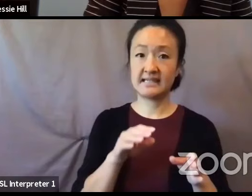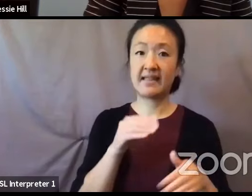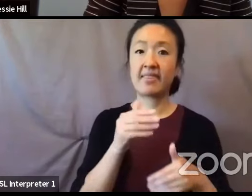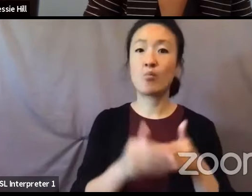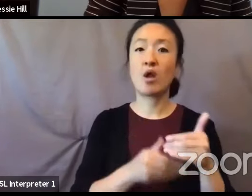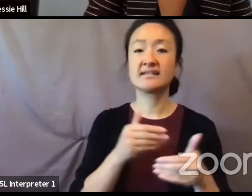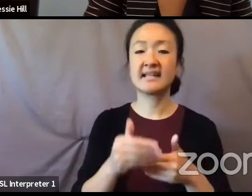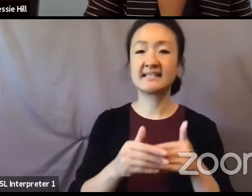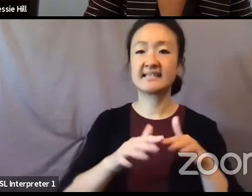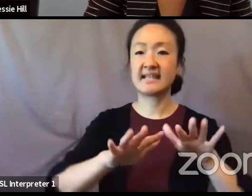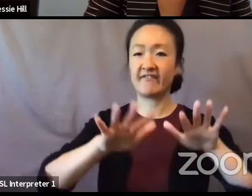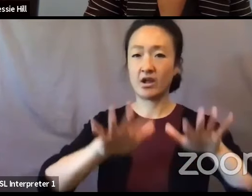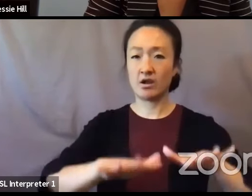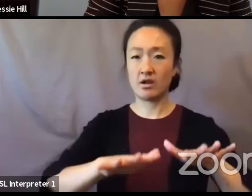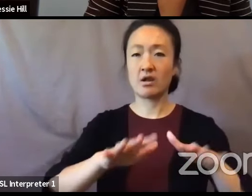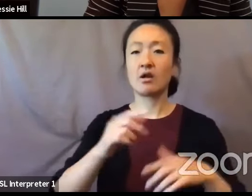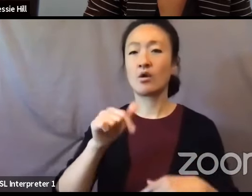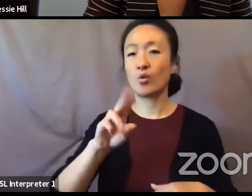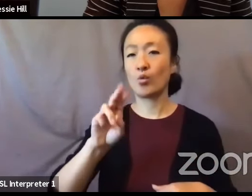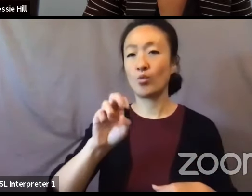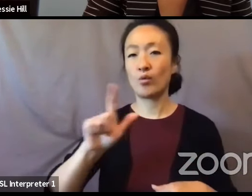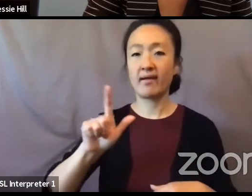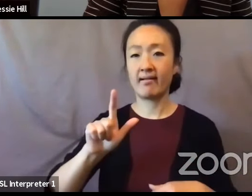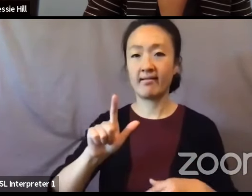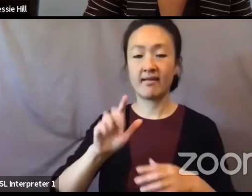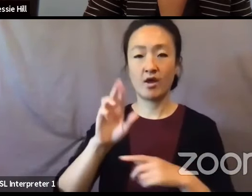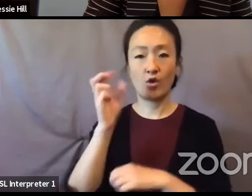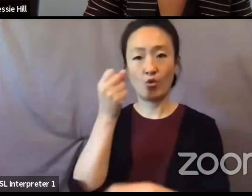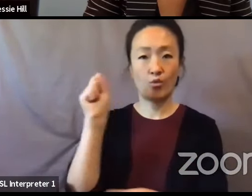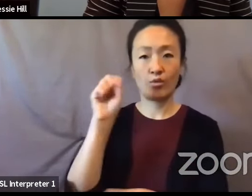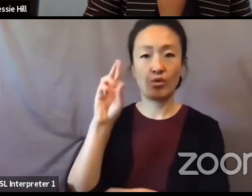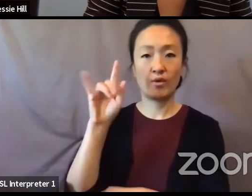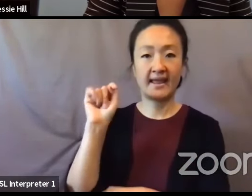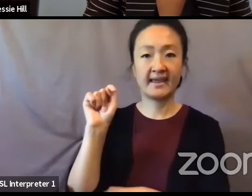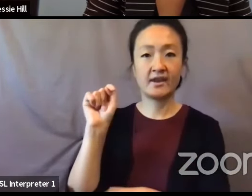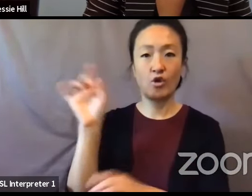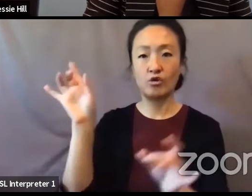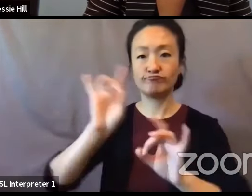a riot or a disruptive demonstration.